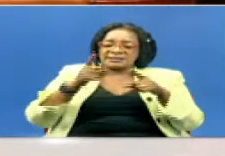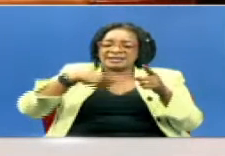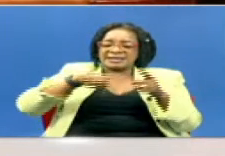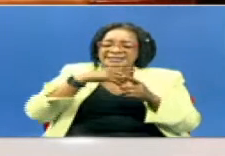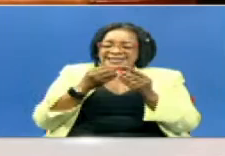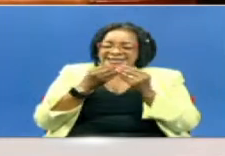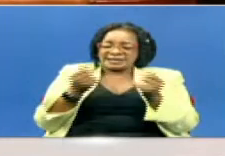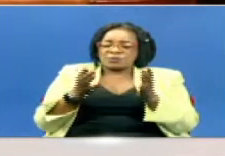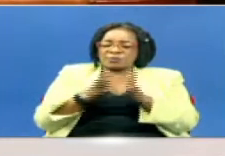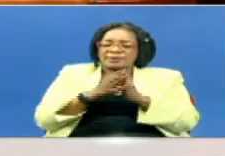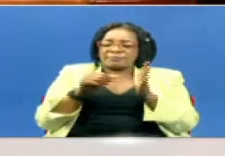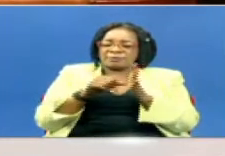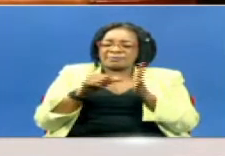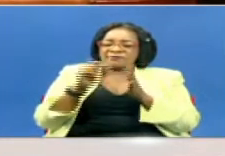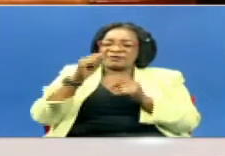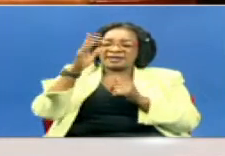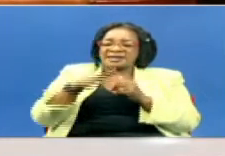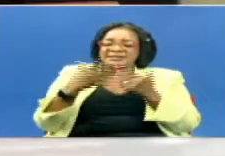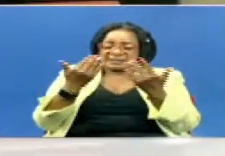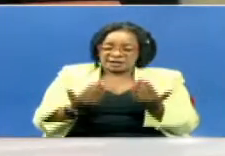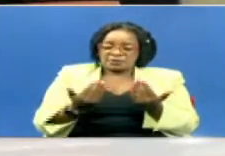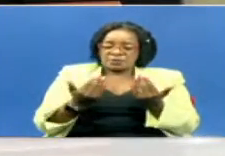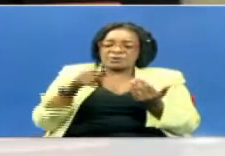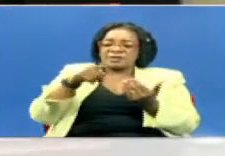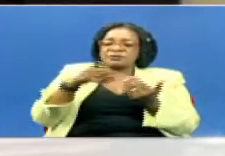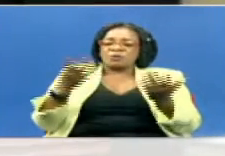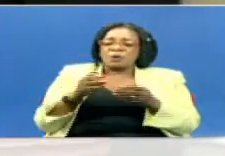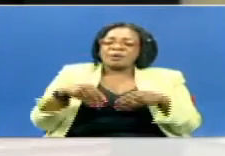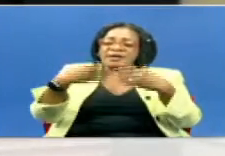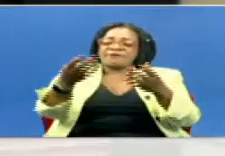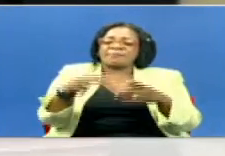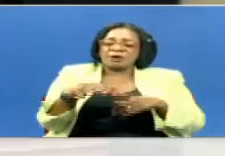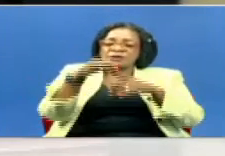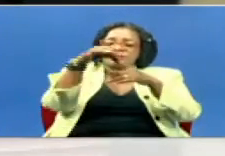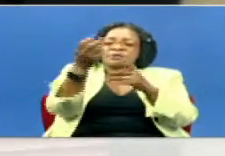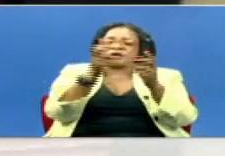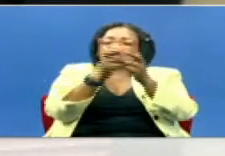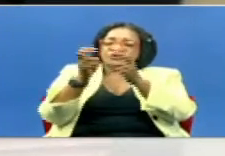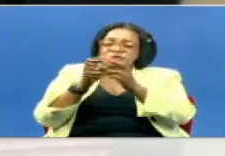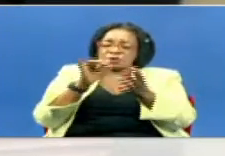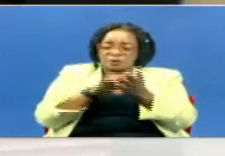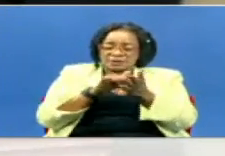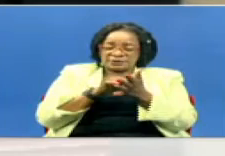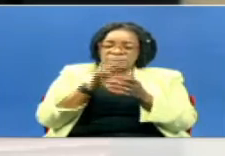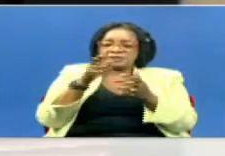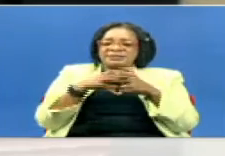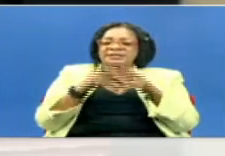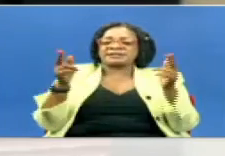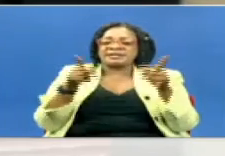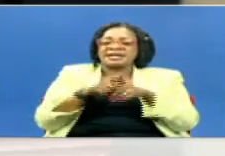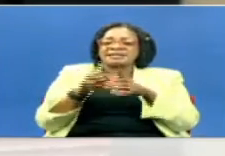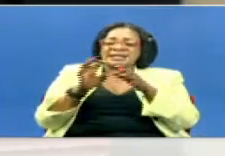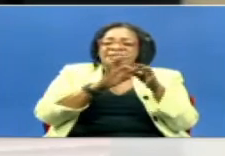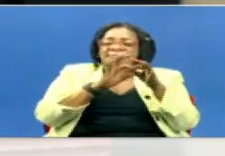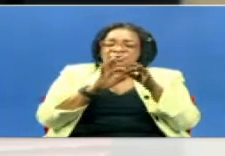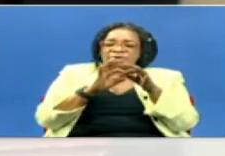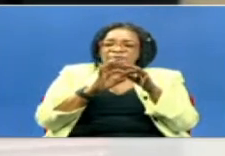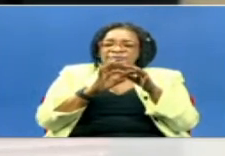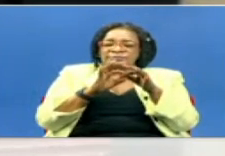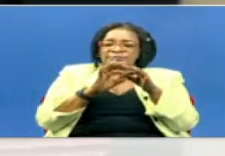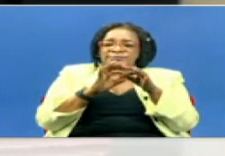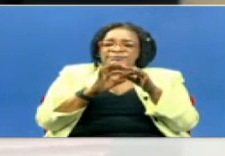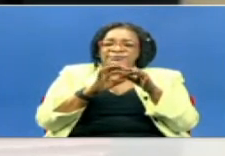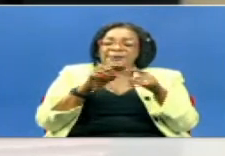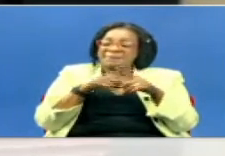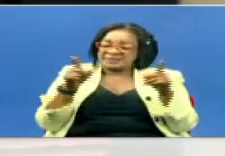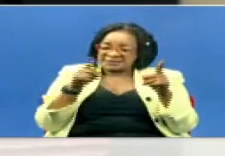of the Kenyans now. This is why we'll give priority to the consultations that we started as Azimio la Umoja One Kenya. But